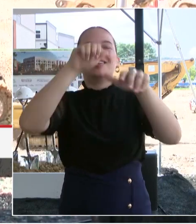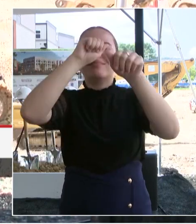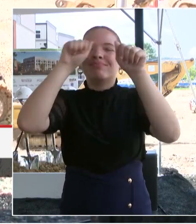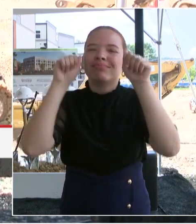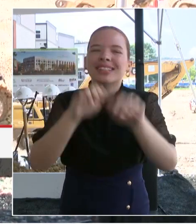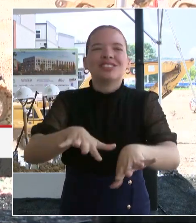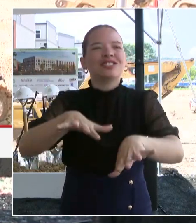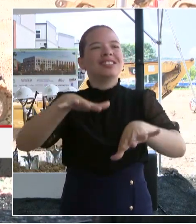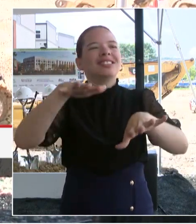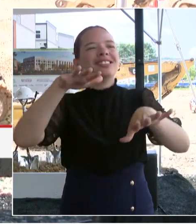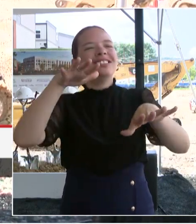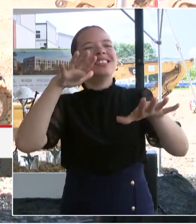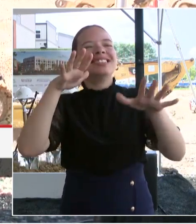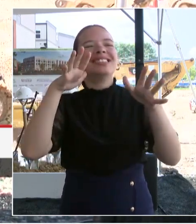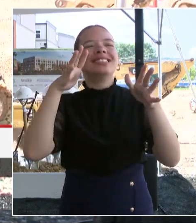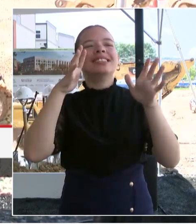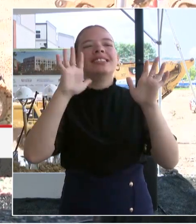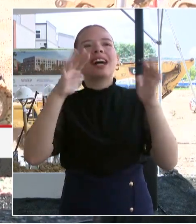day.